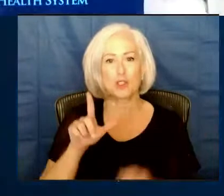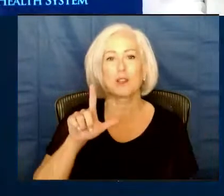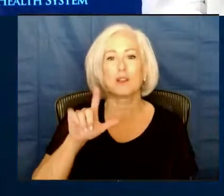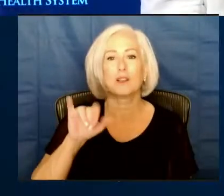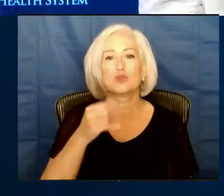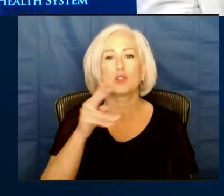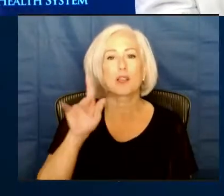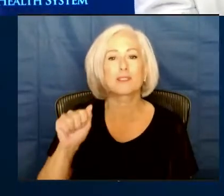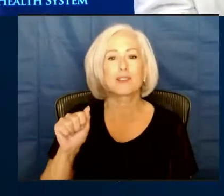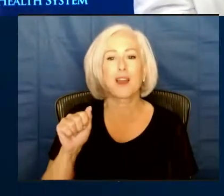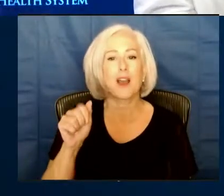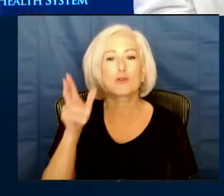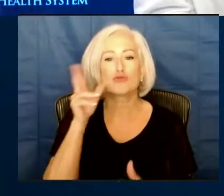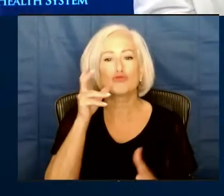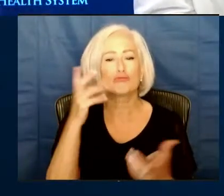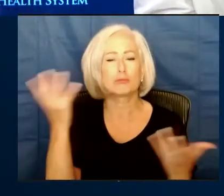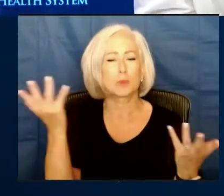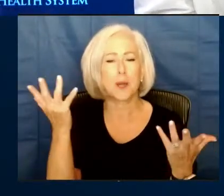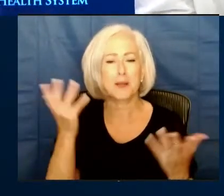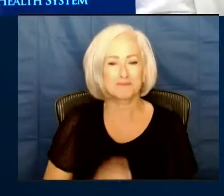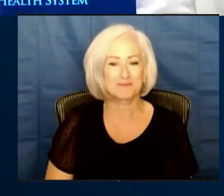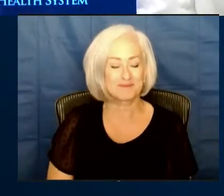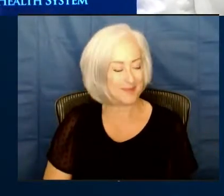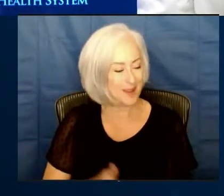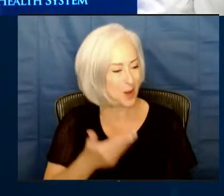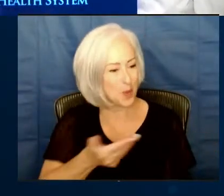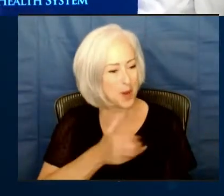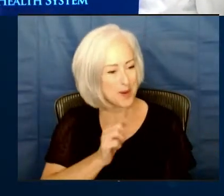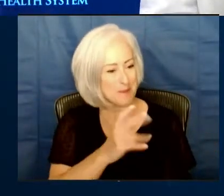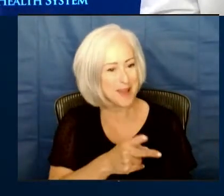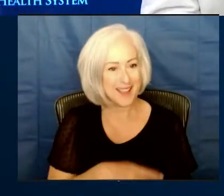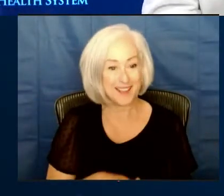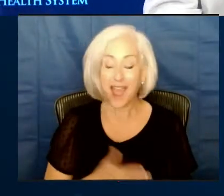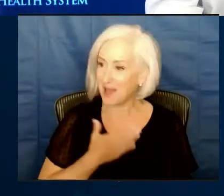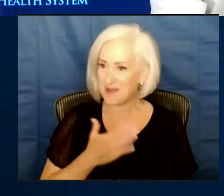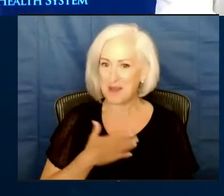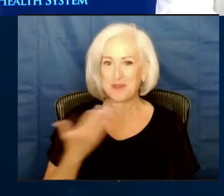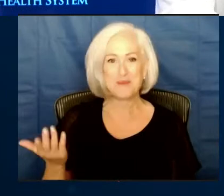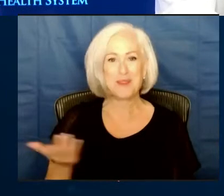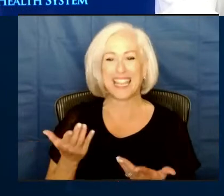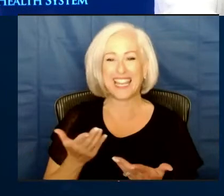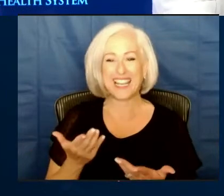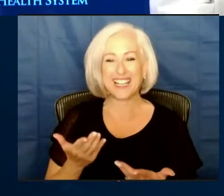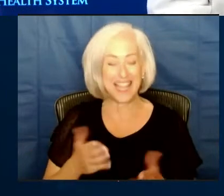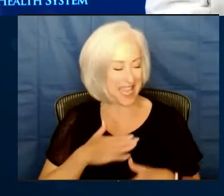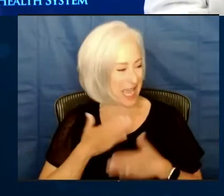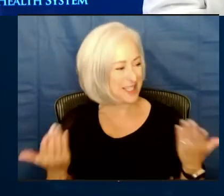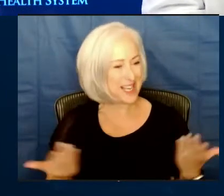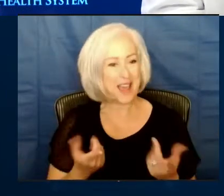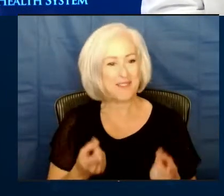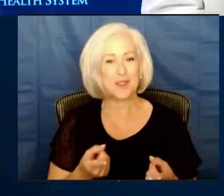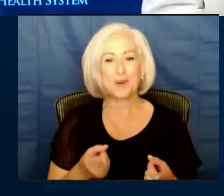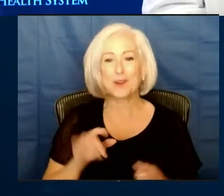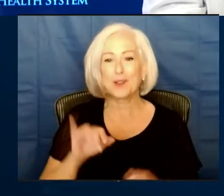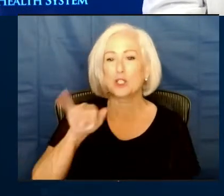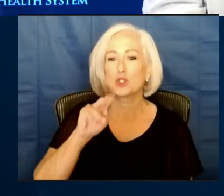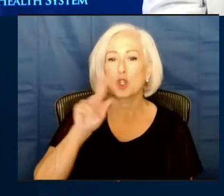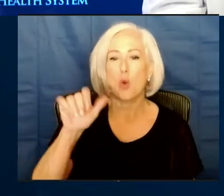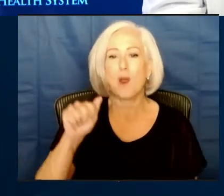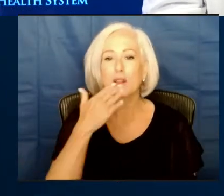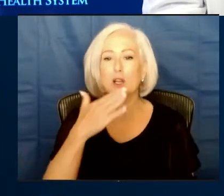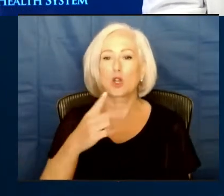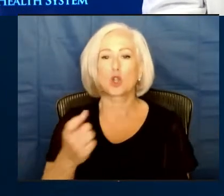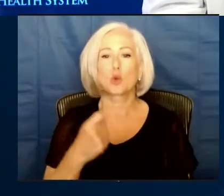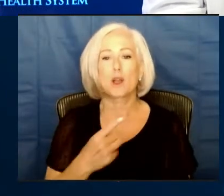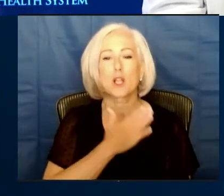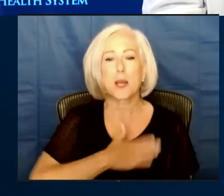Hey, good morning. Welcome back, by the way. Hey, thank you. Happy to be back. I know. We're glad to have you. Okay, so Joellen has a really good question. Please explain